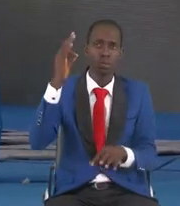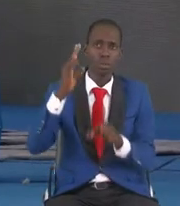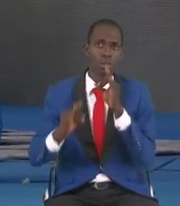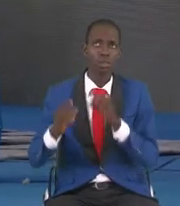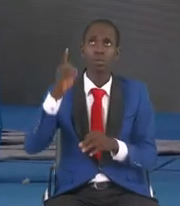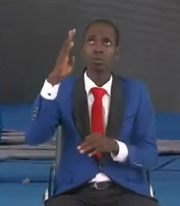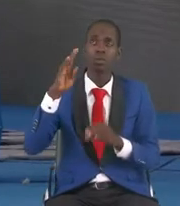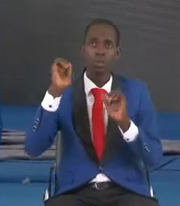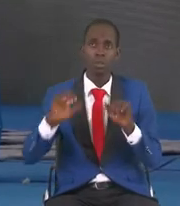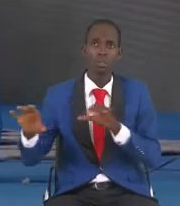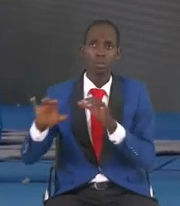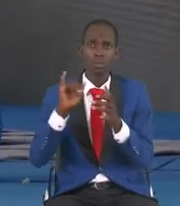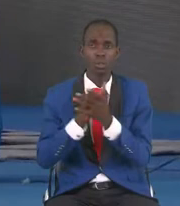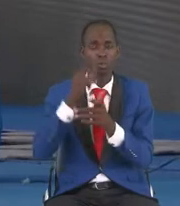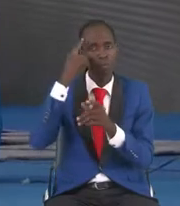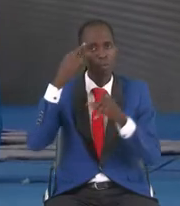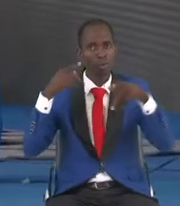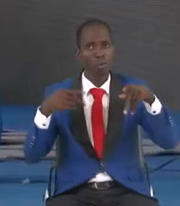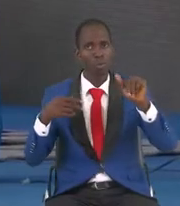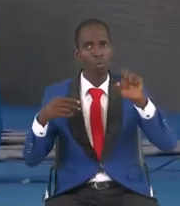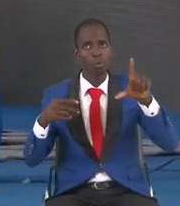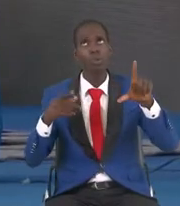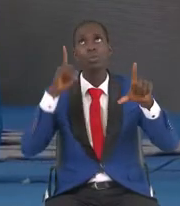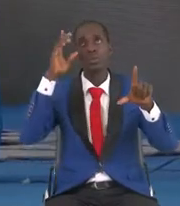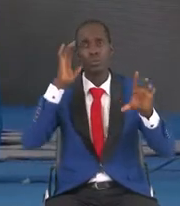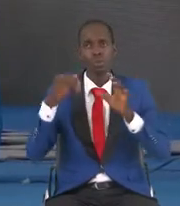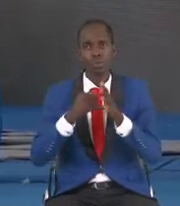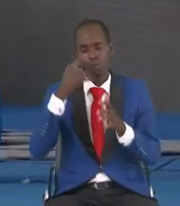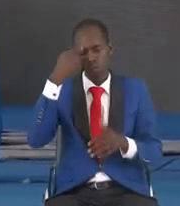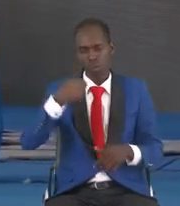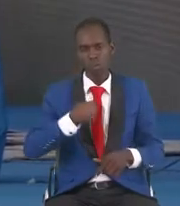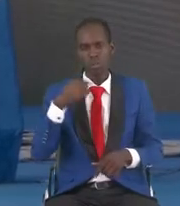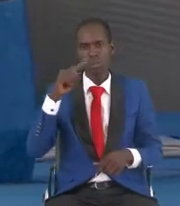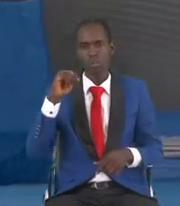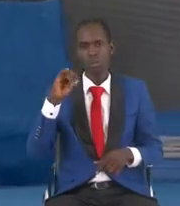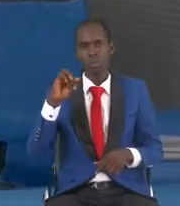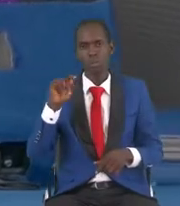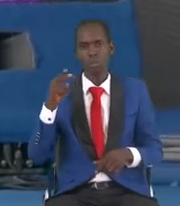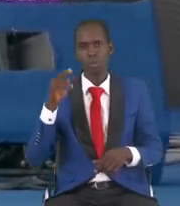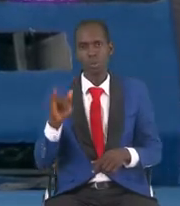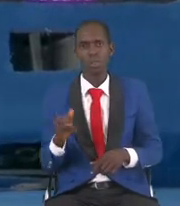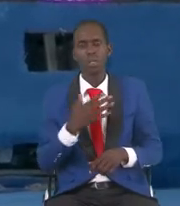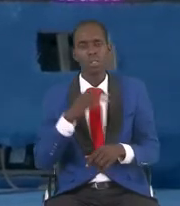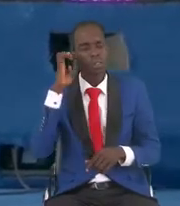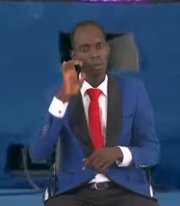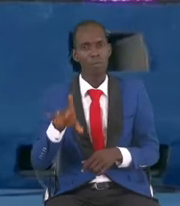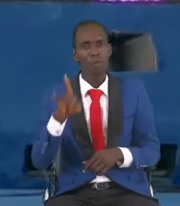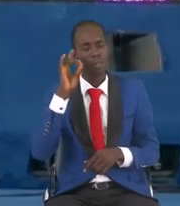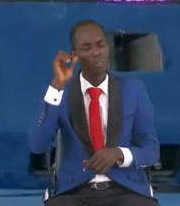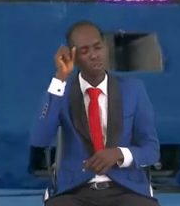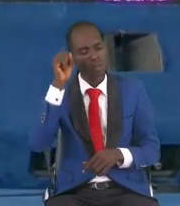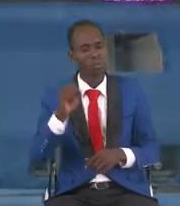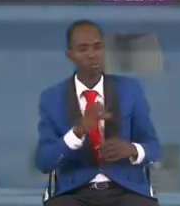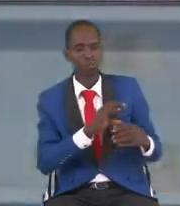him, God will do that for me. And here we find his courage. As Paul the